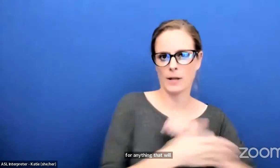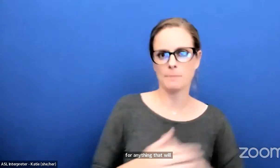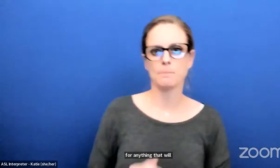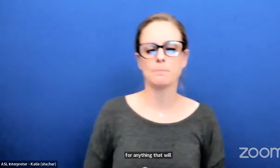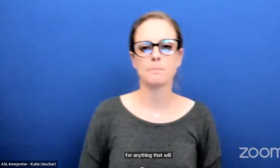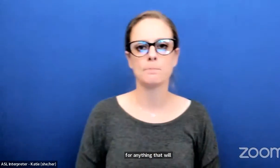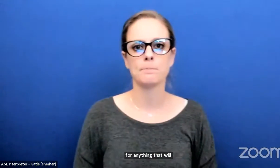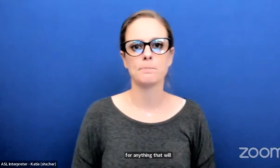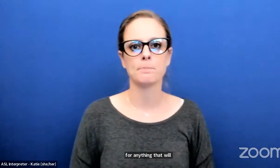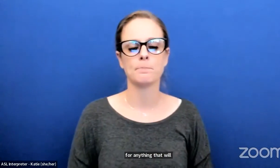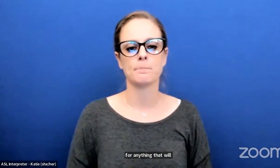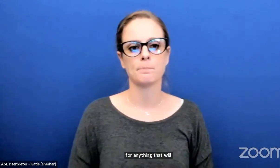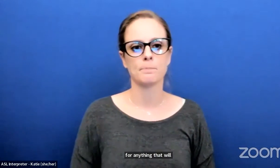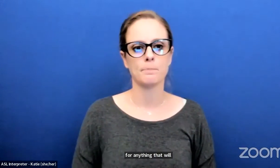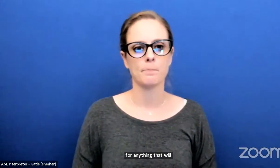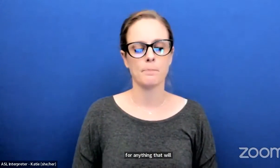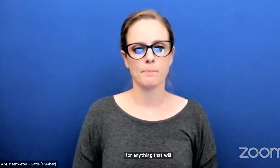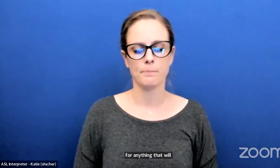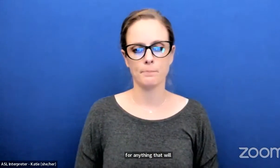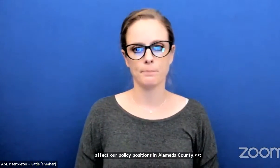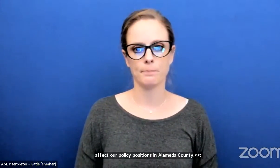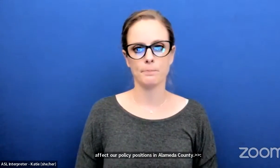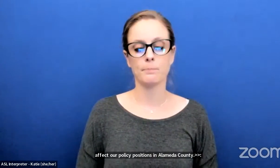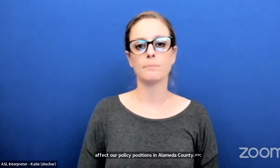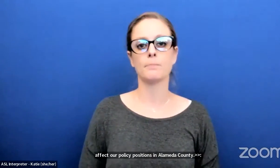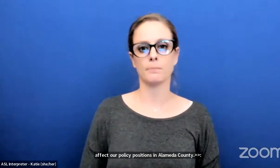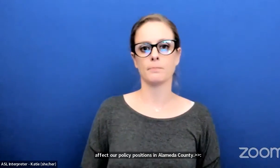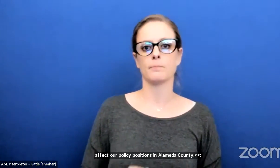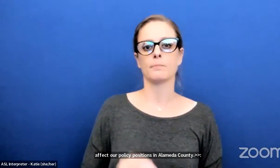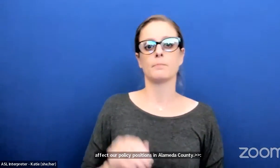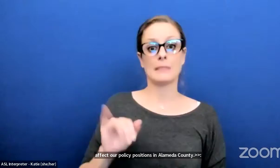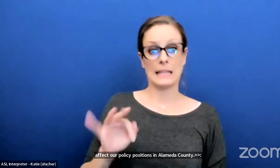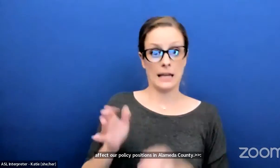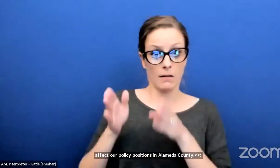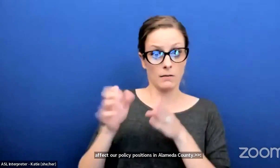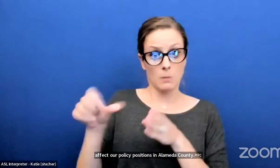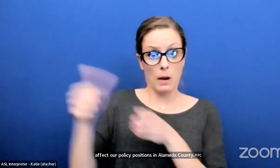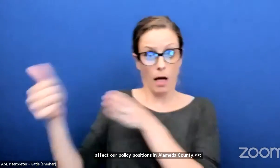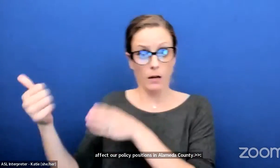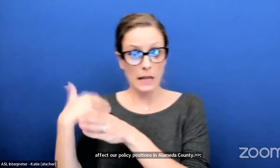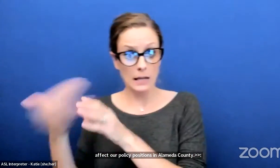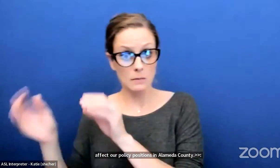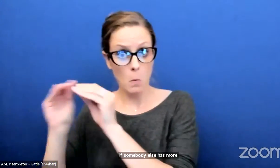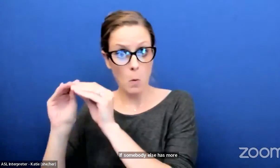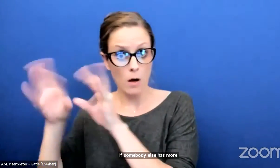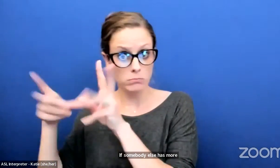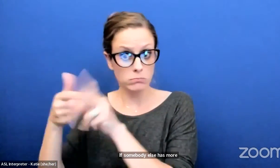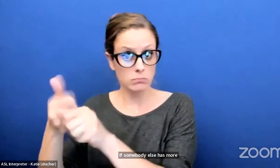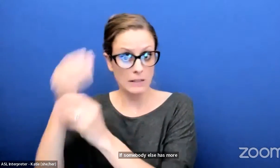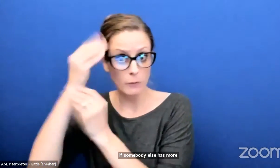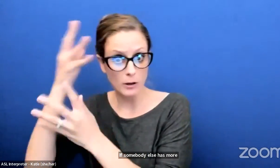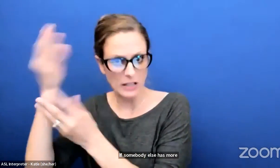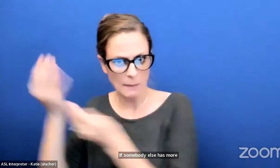If somebody else has more up-to-date information, please share it. So there are a few federal emergencies, but my understanding is the